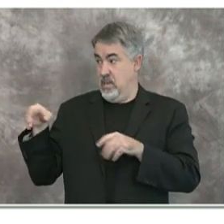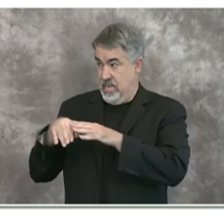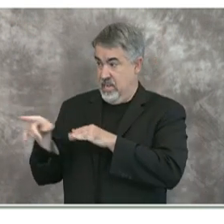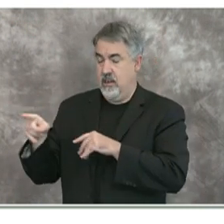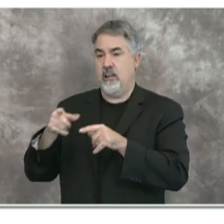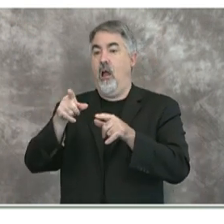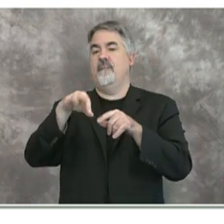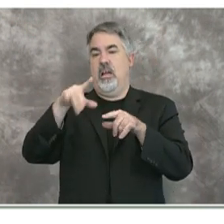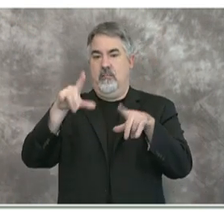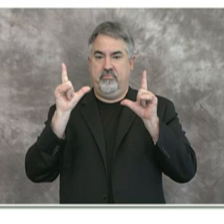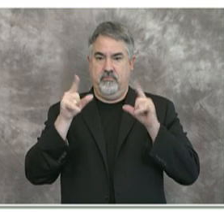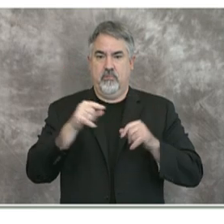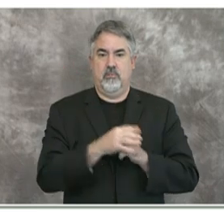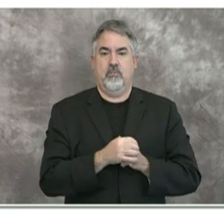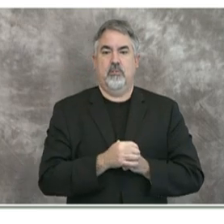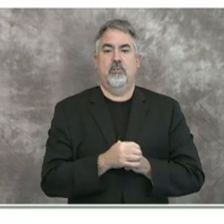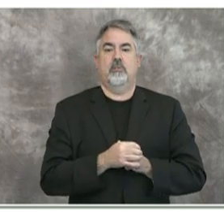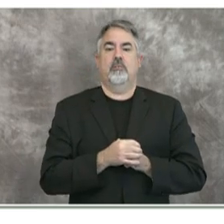is